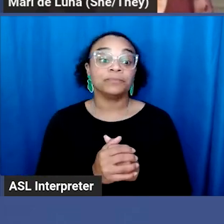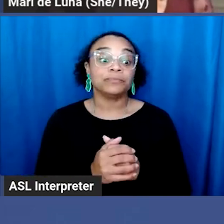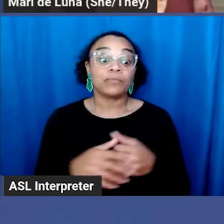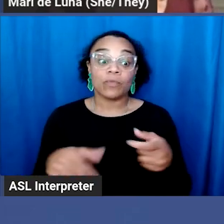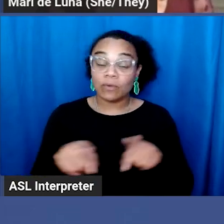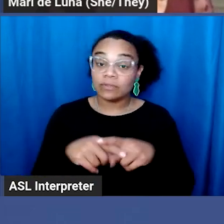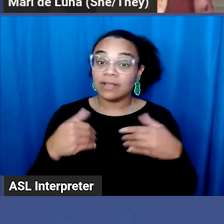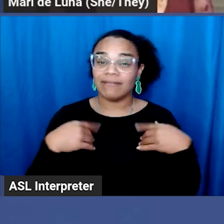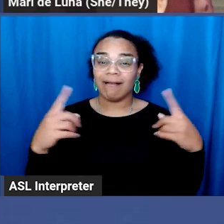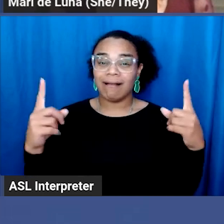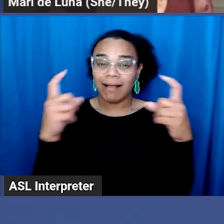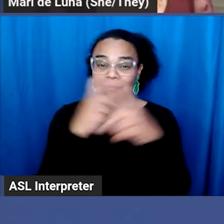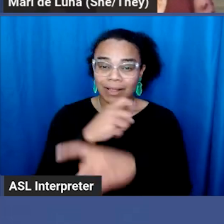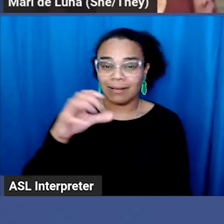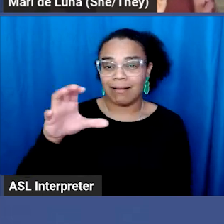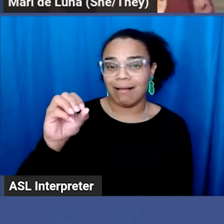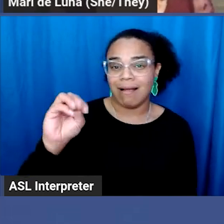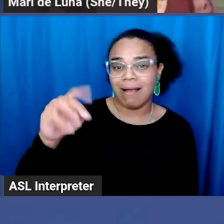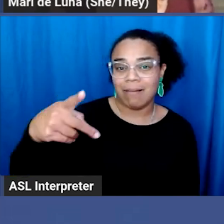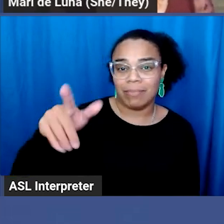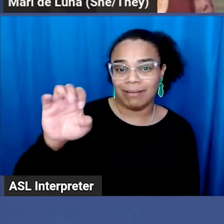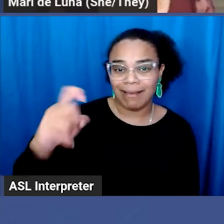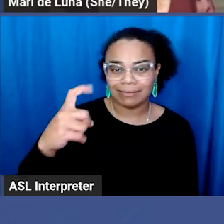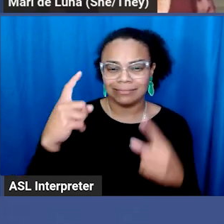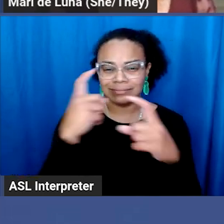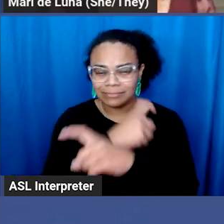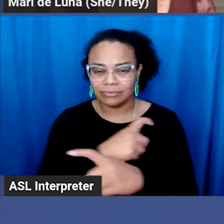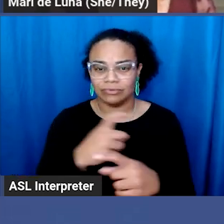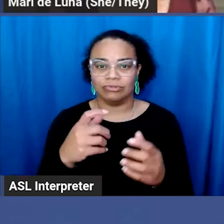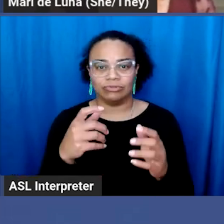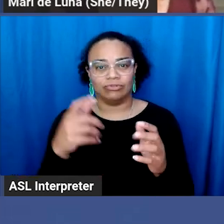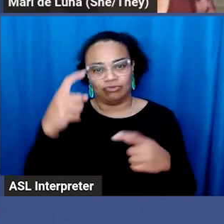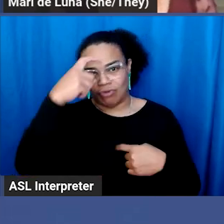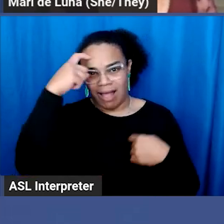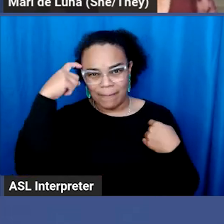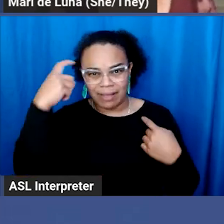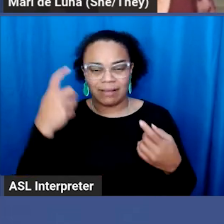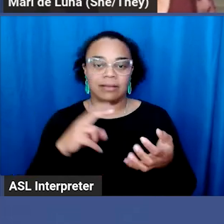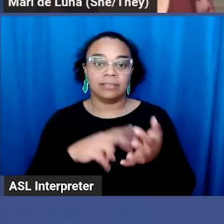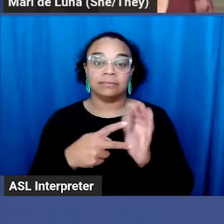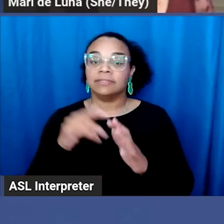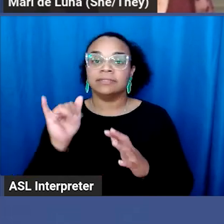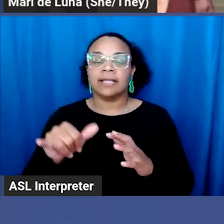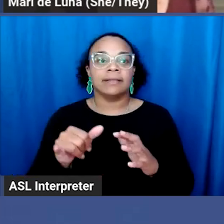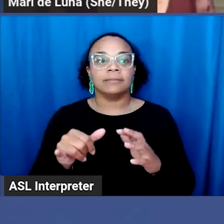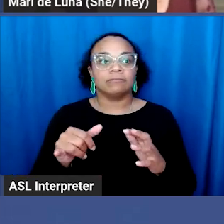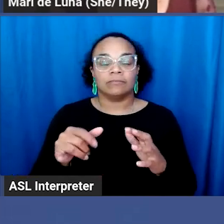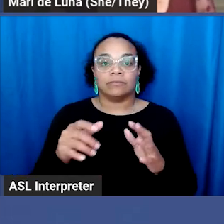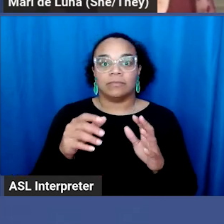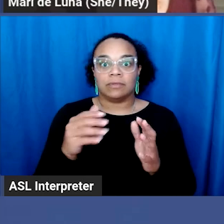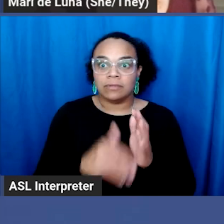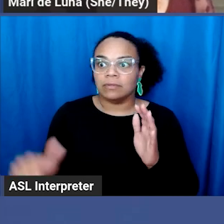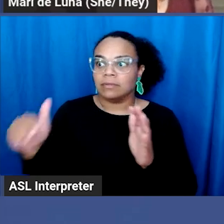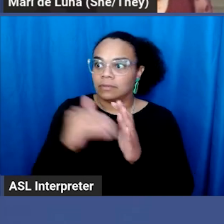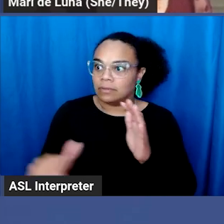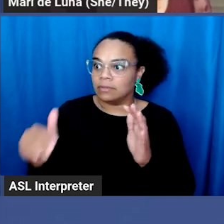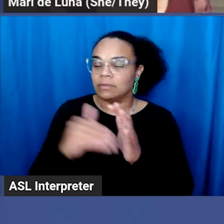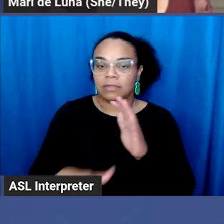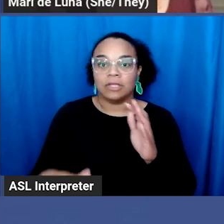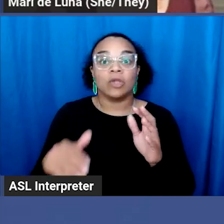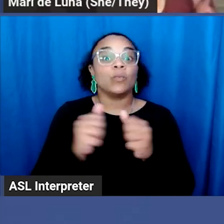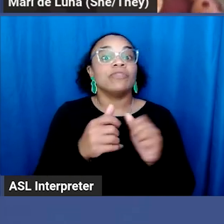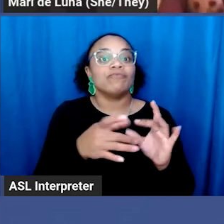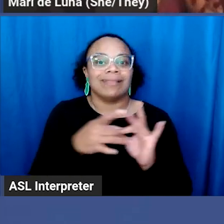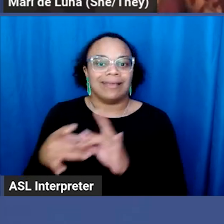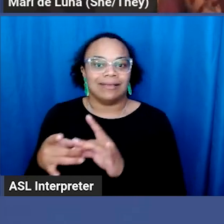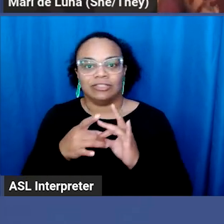it refers to the ongoing exposure to relational trauma, where escape is